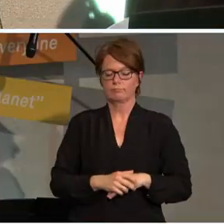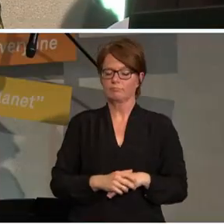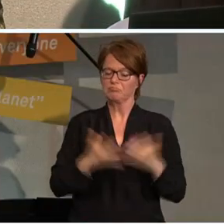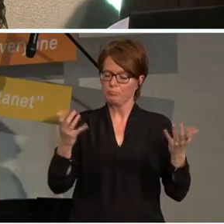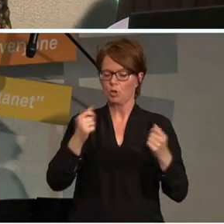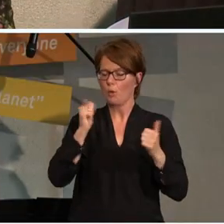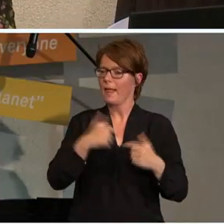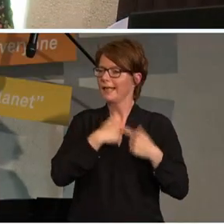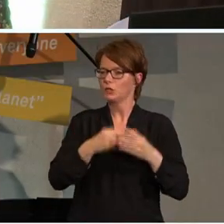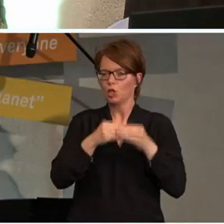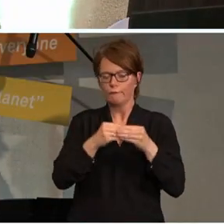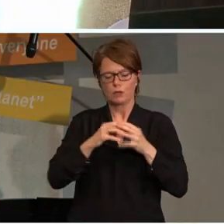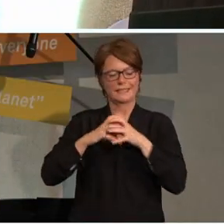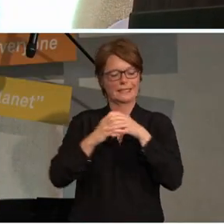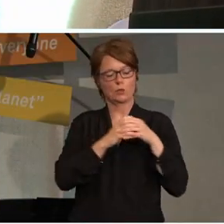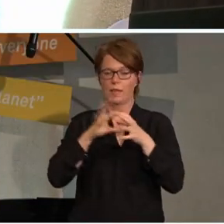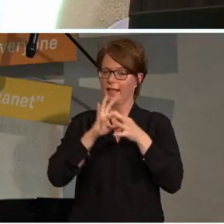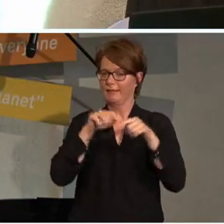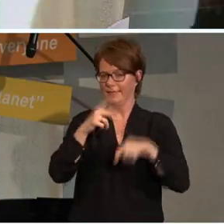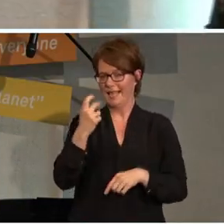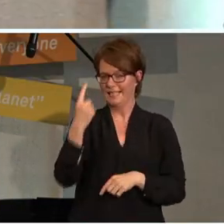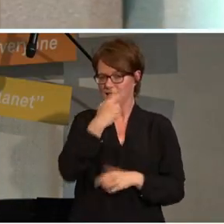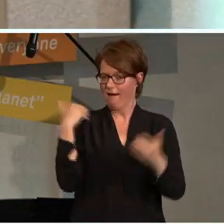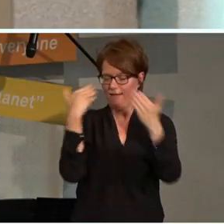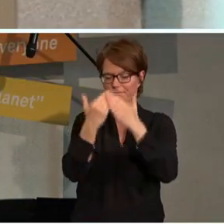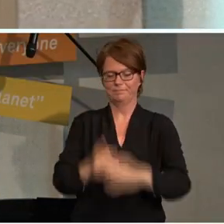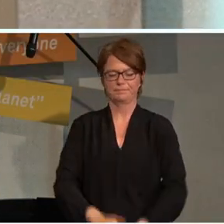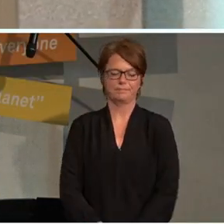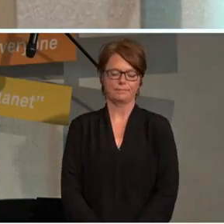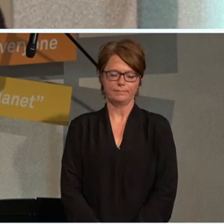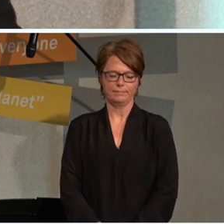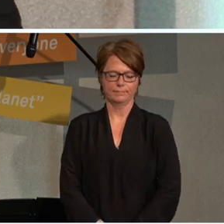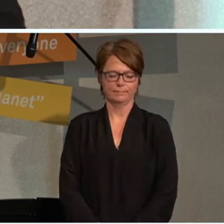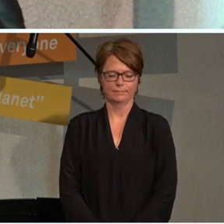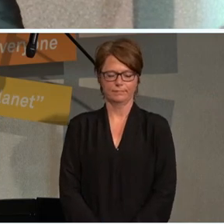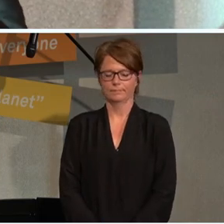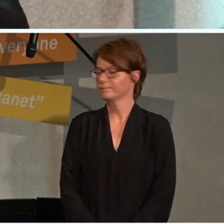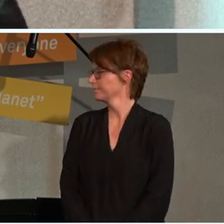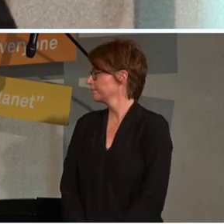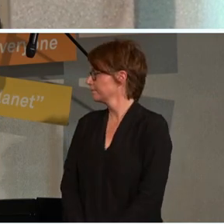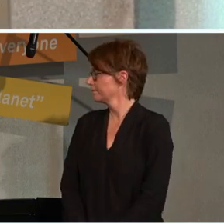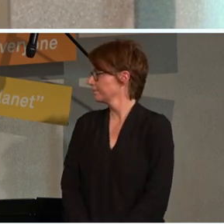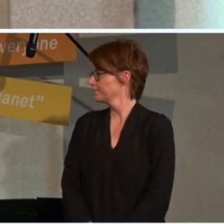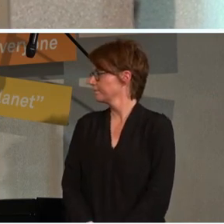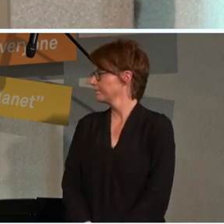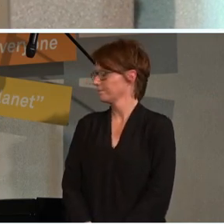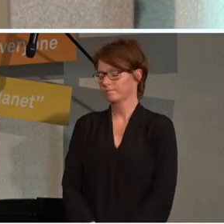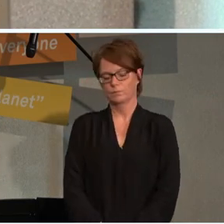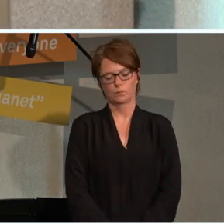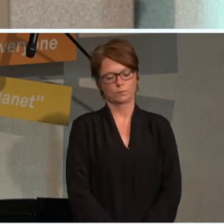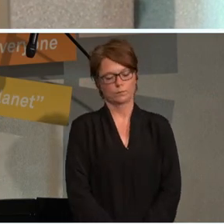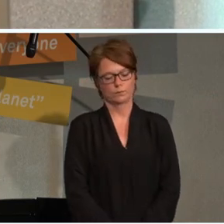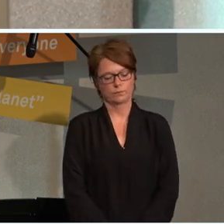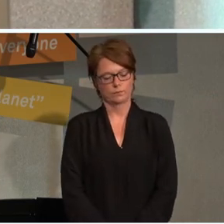Yeah, this is really exactly the spirit we are assembling here. I'm very honored to stay